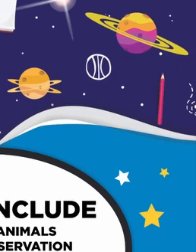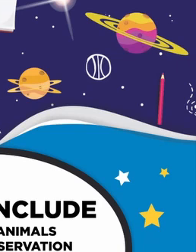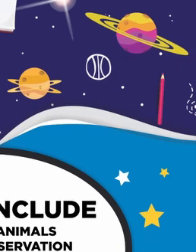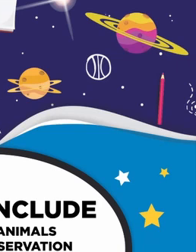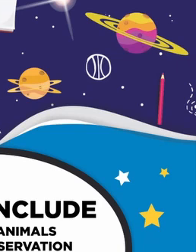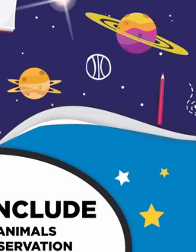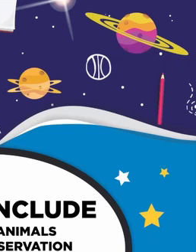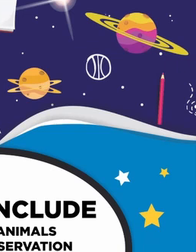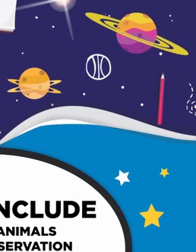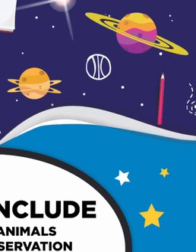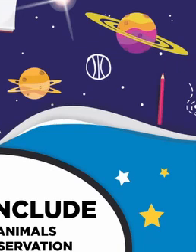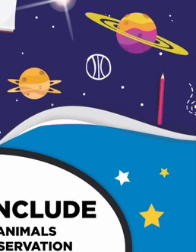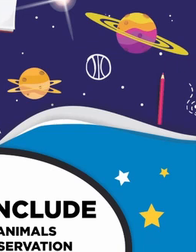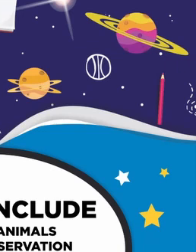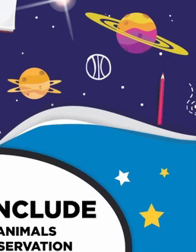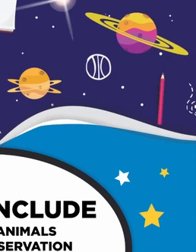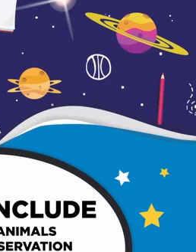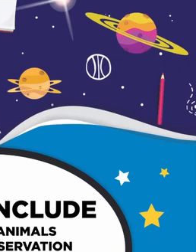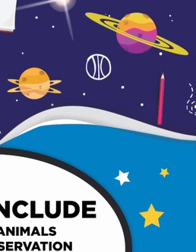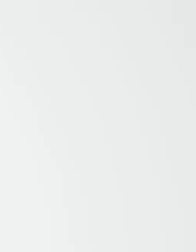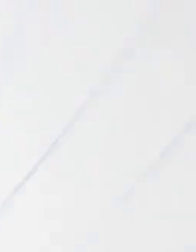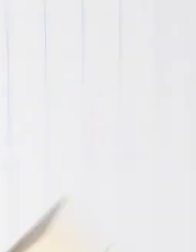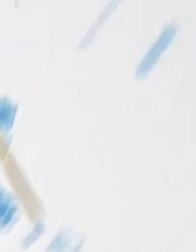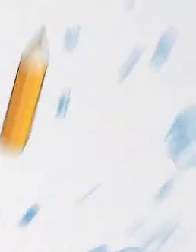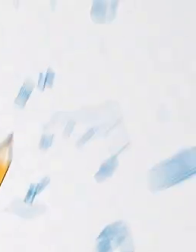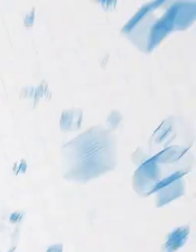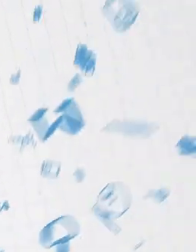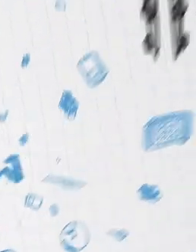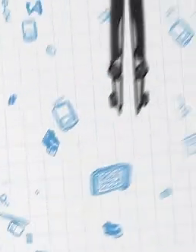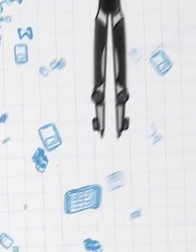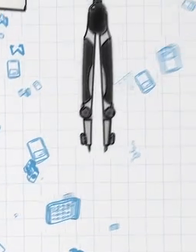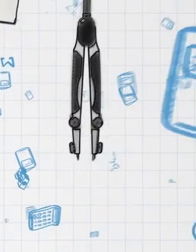distribute countrywide in over 10 different languages.